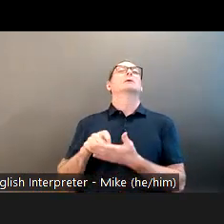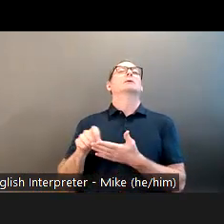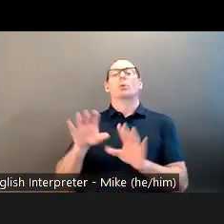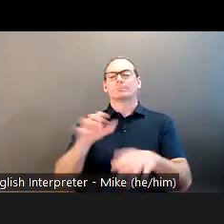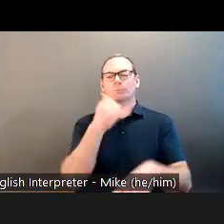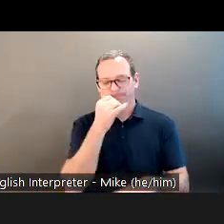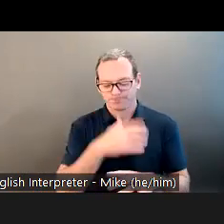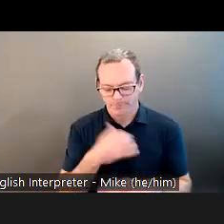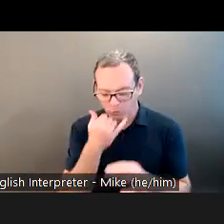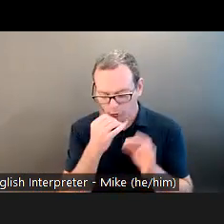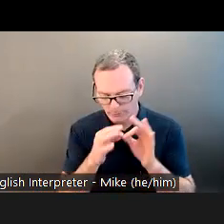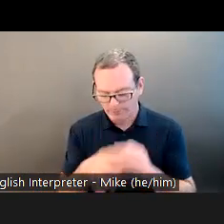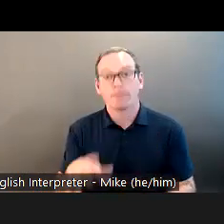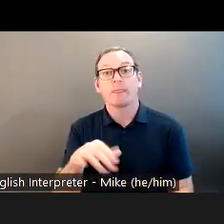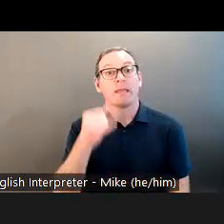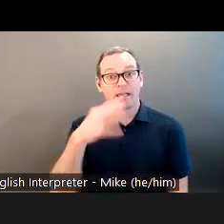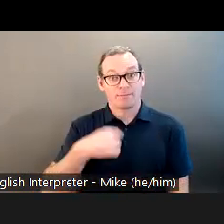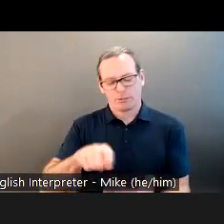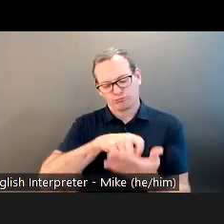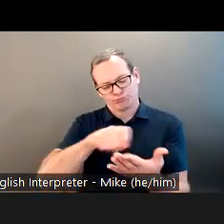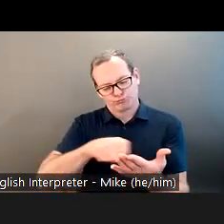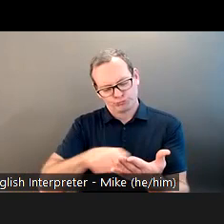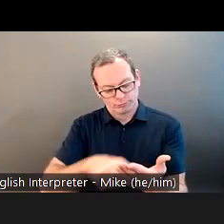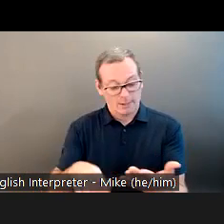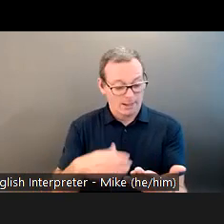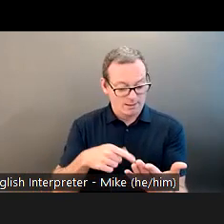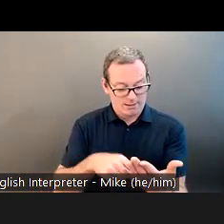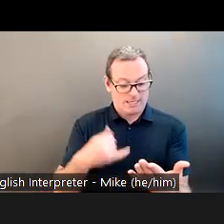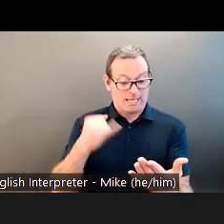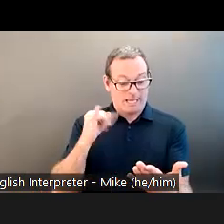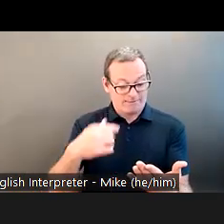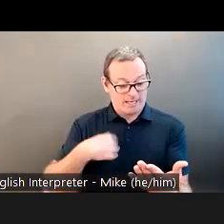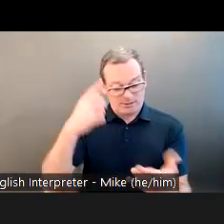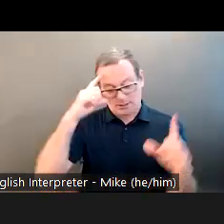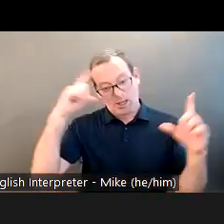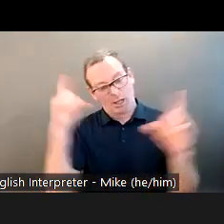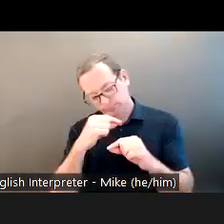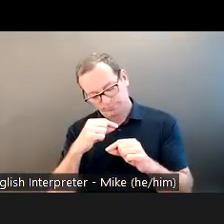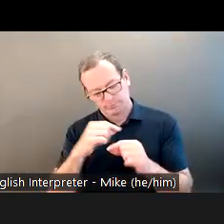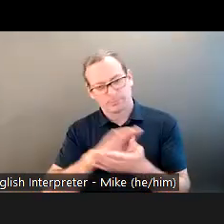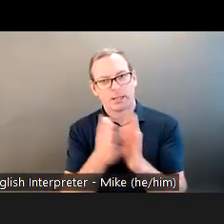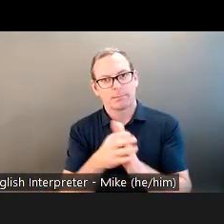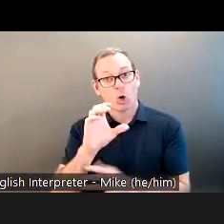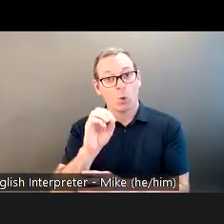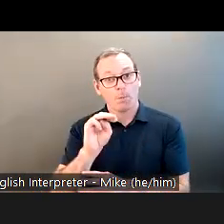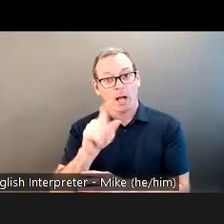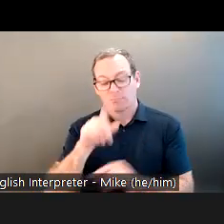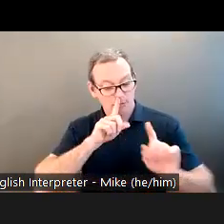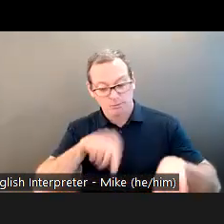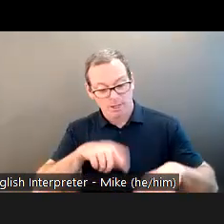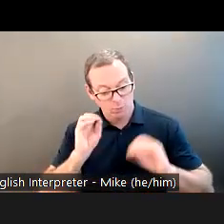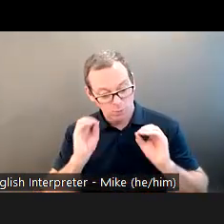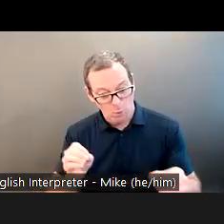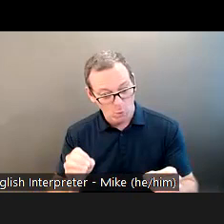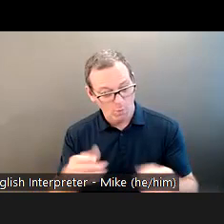cannot follow that. The doctor can only follow that if my power of attorney or my immediate family, whoever's highest, says Shauna does